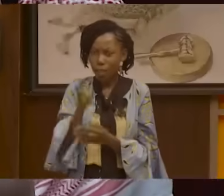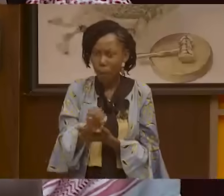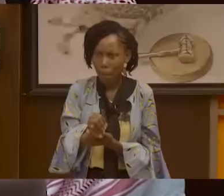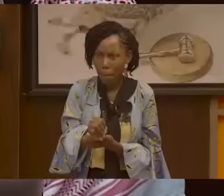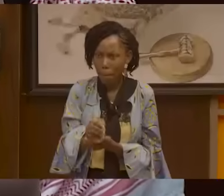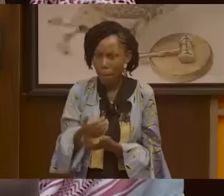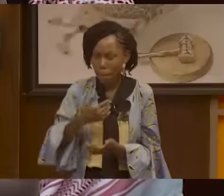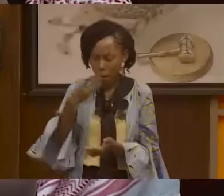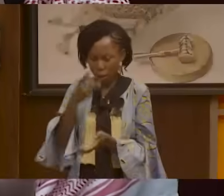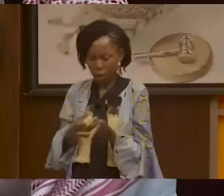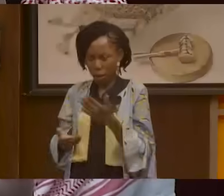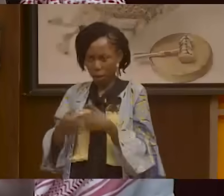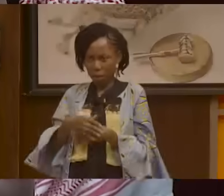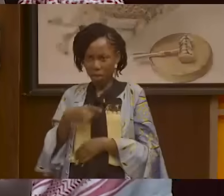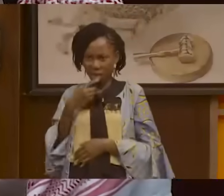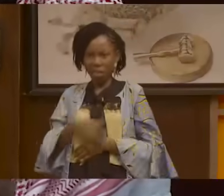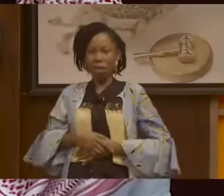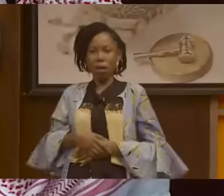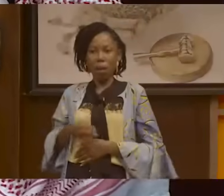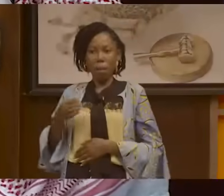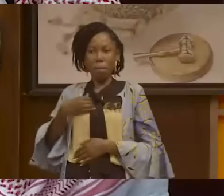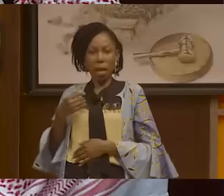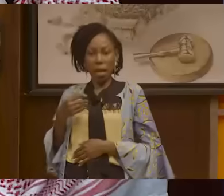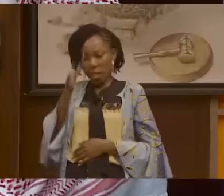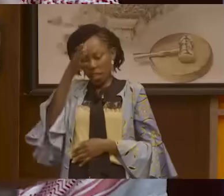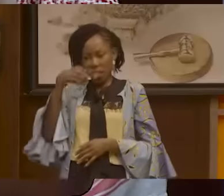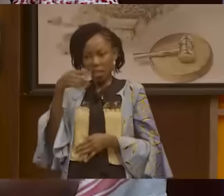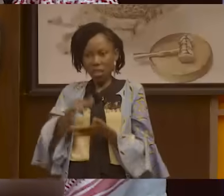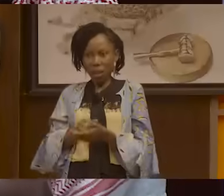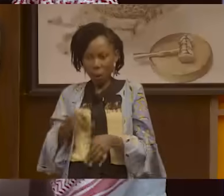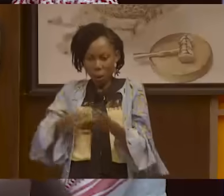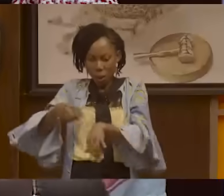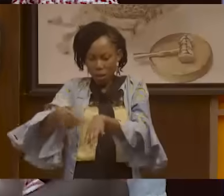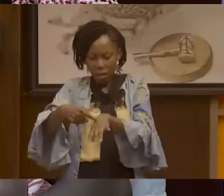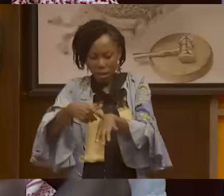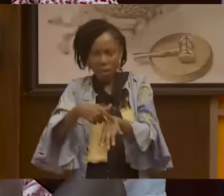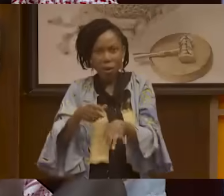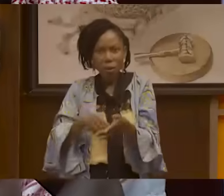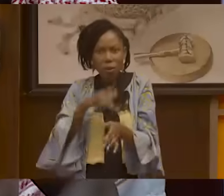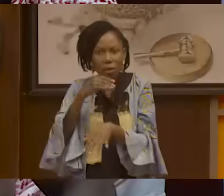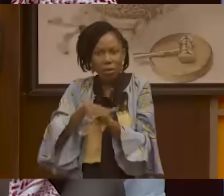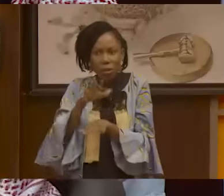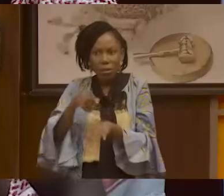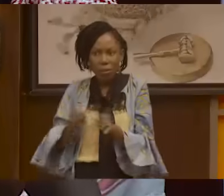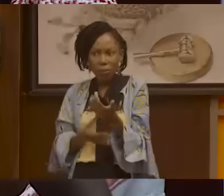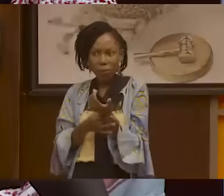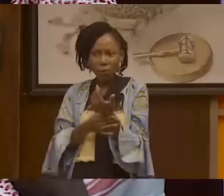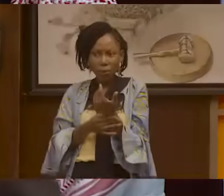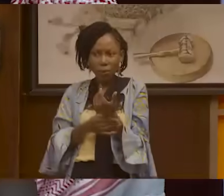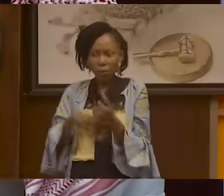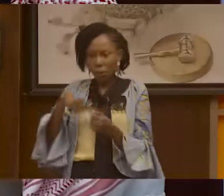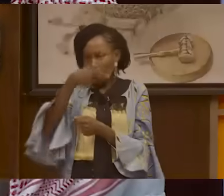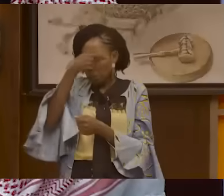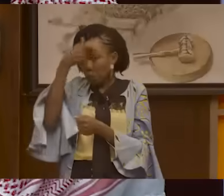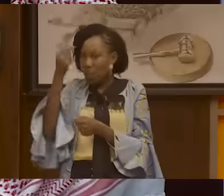my daughter told me that, his daddy told him that, what's this on your hand? What's this on your hand? He said, daddy, what are you talking about now? Because that girl told